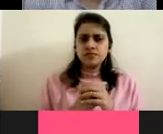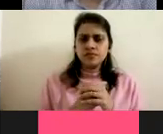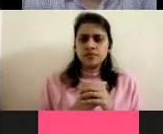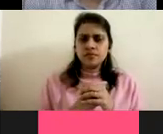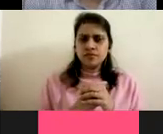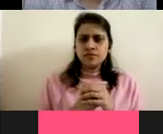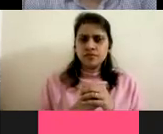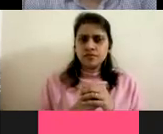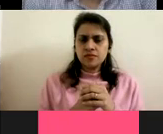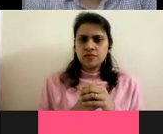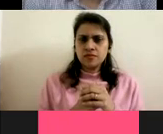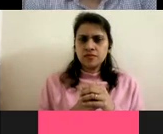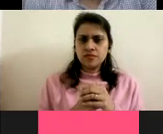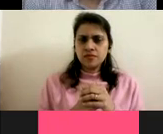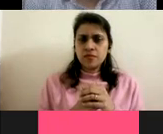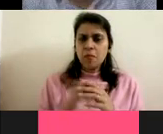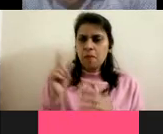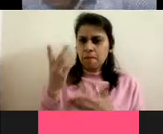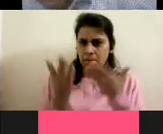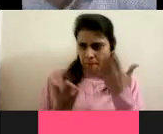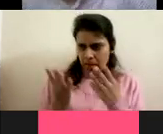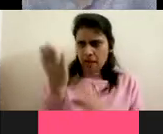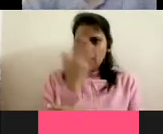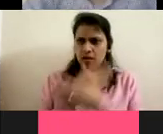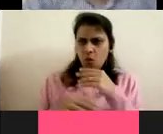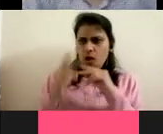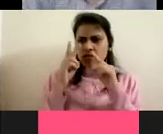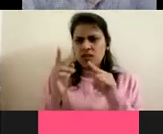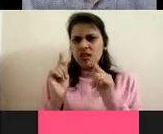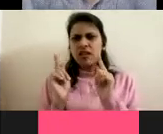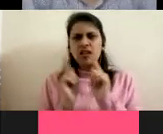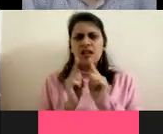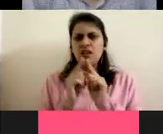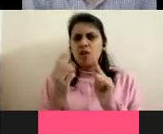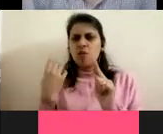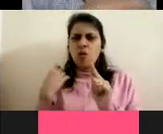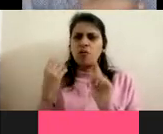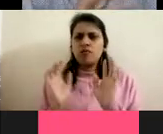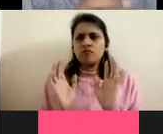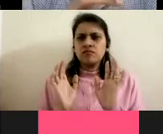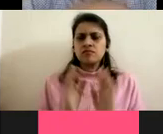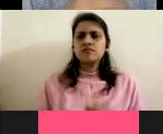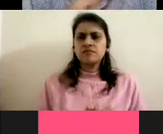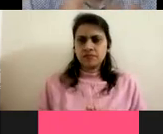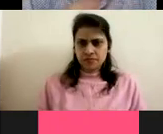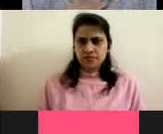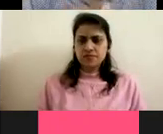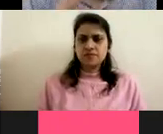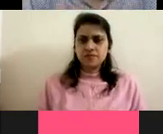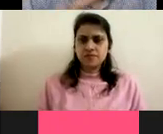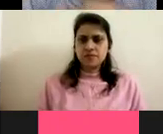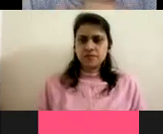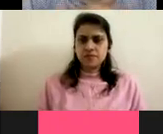person might have disability by just looking at him. Correct. No, yeah, not